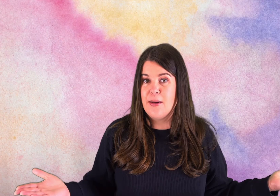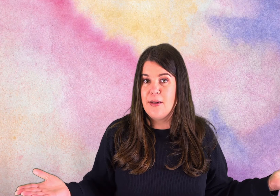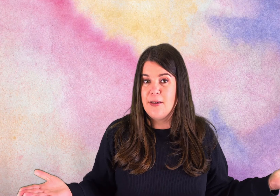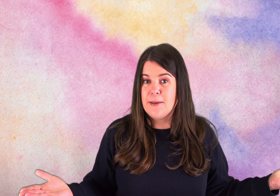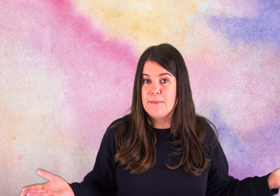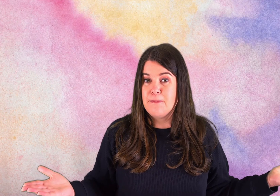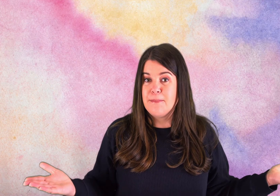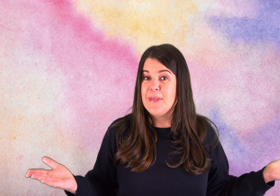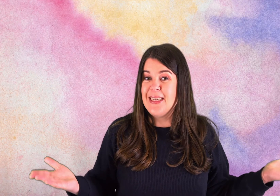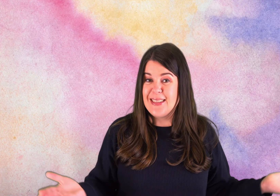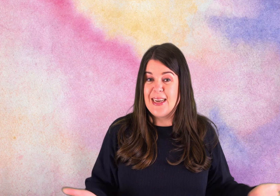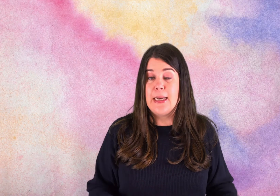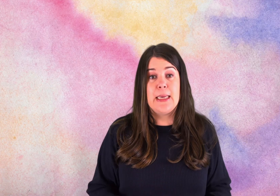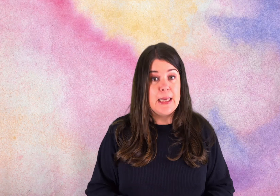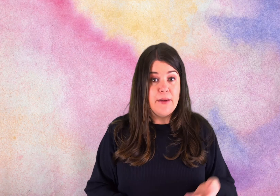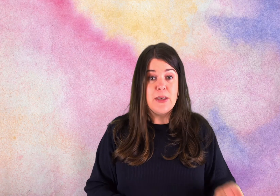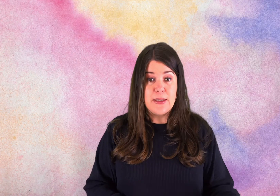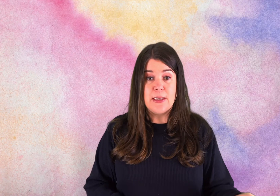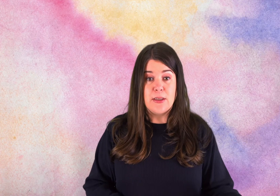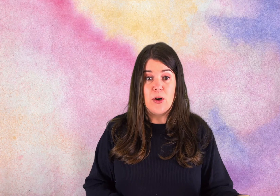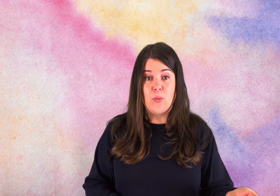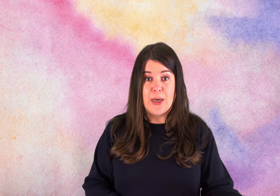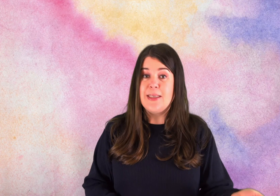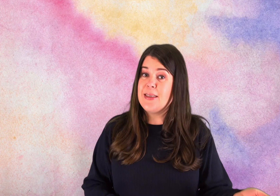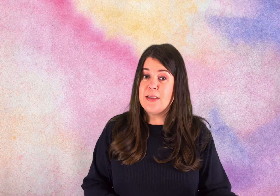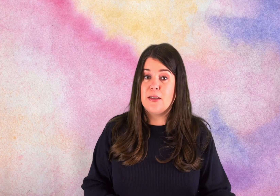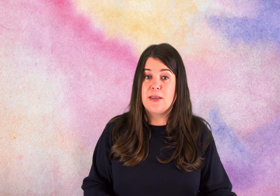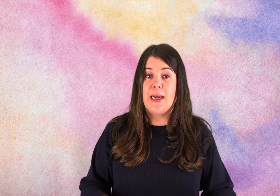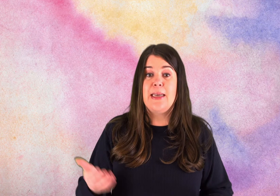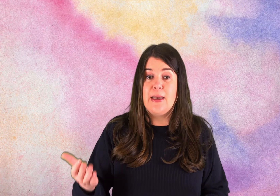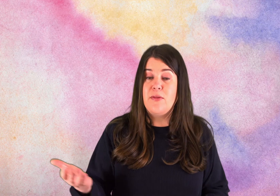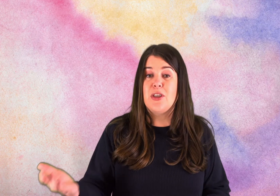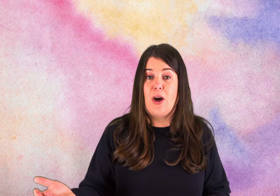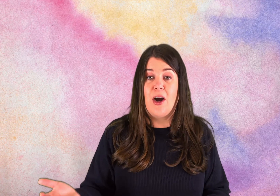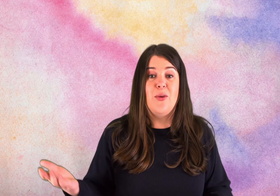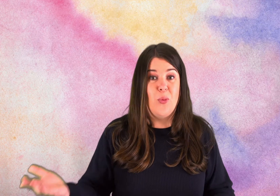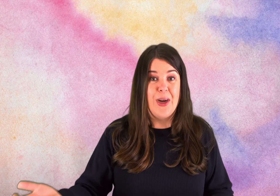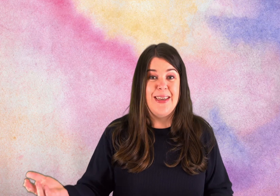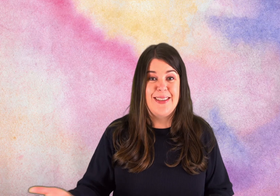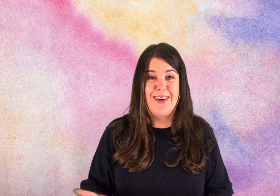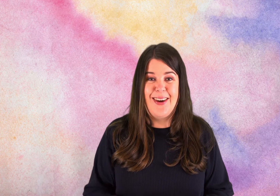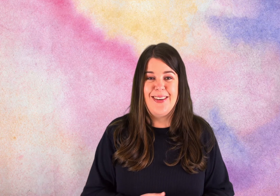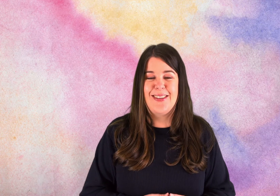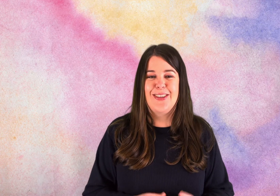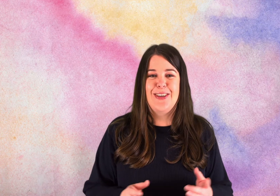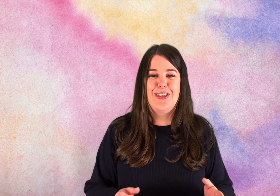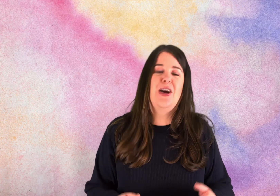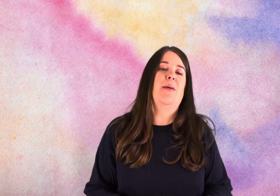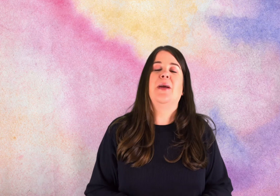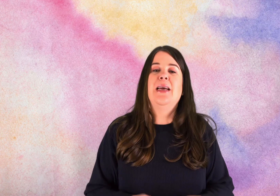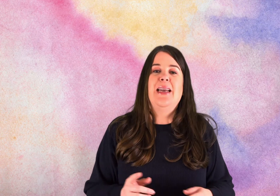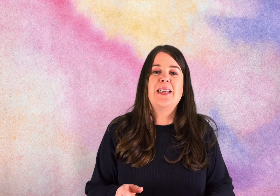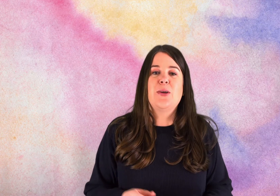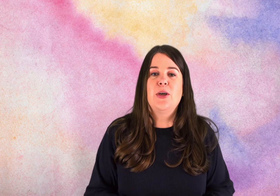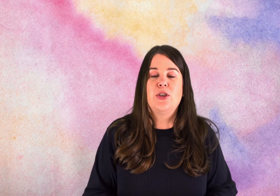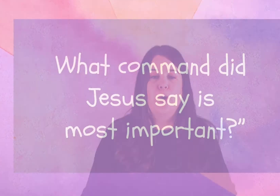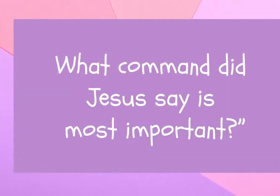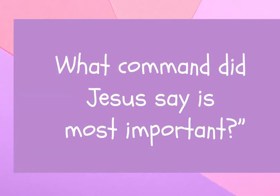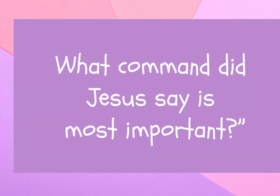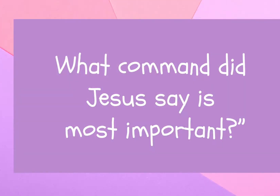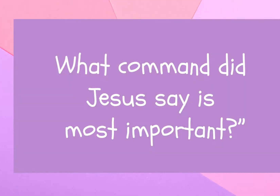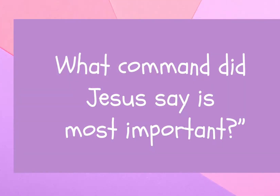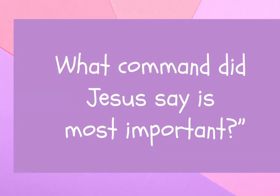Caesar? He said, give to Caesar what is Caesar's and give to God what is God's. Good job. Next